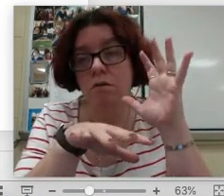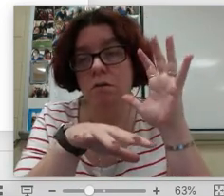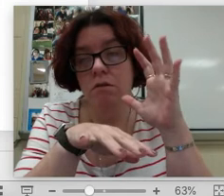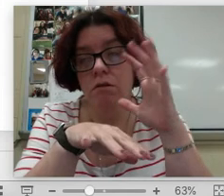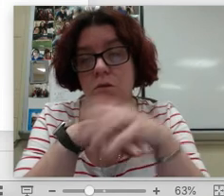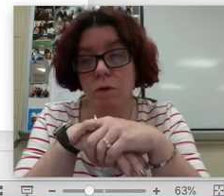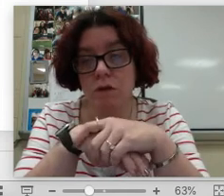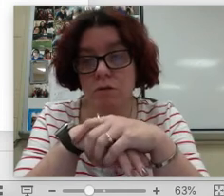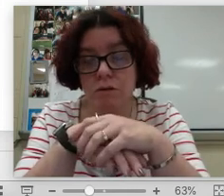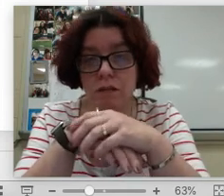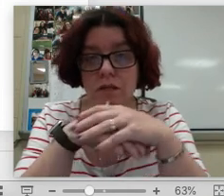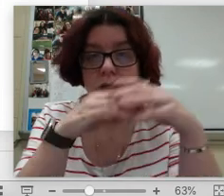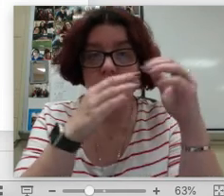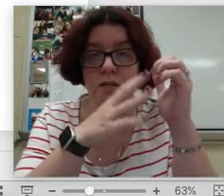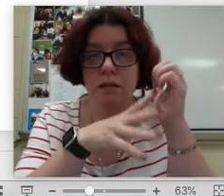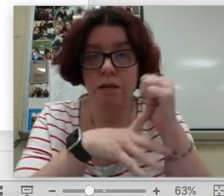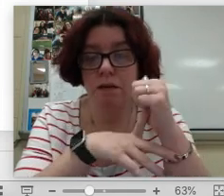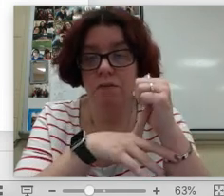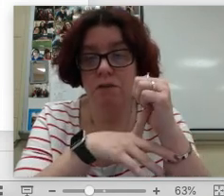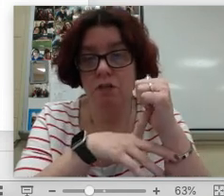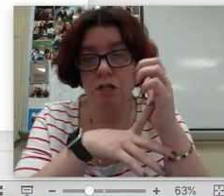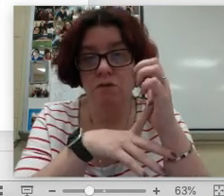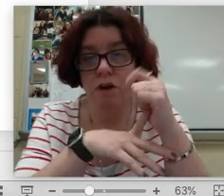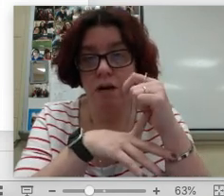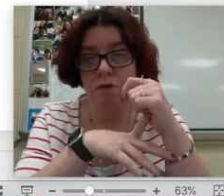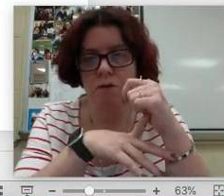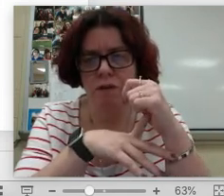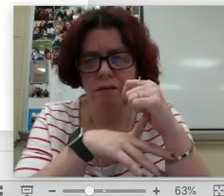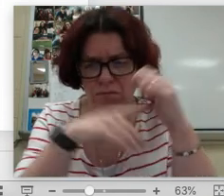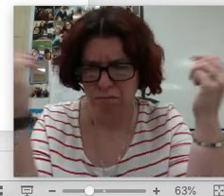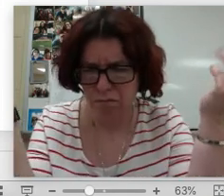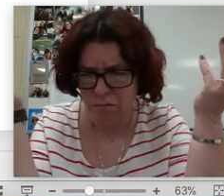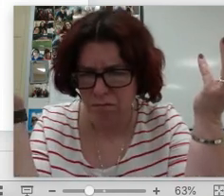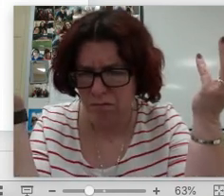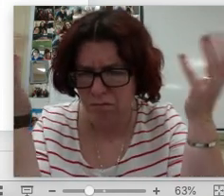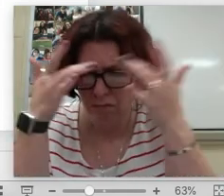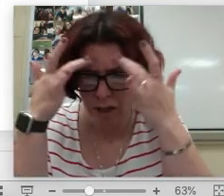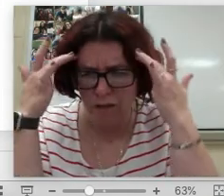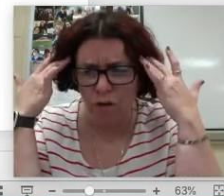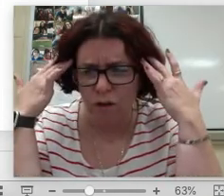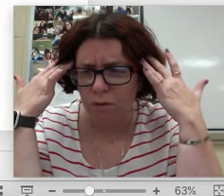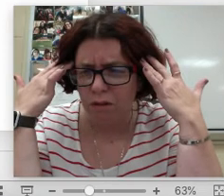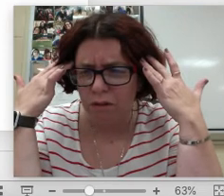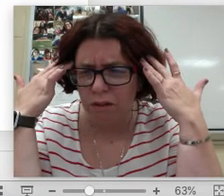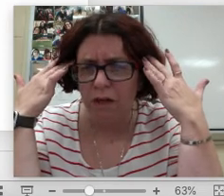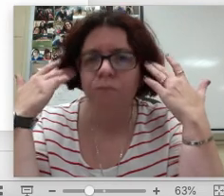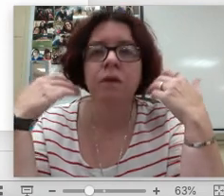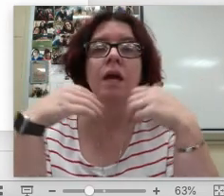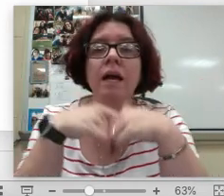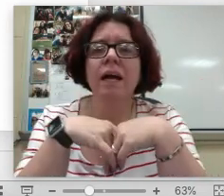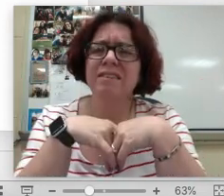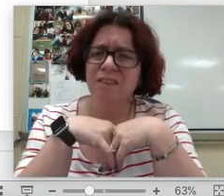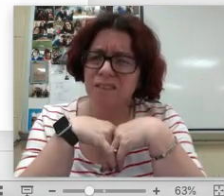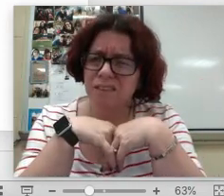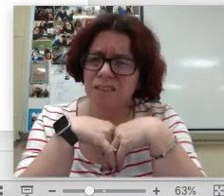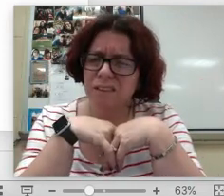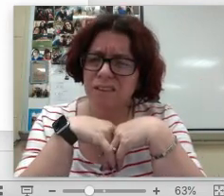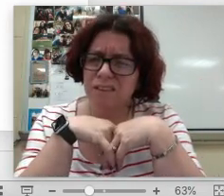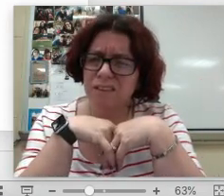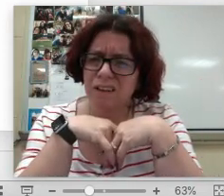for when you're doing these is EBFD, which stands for eyebrows furrowed down. Okay, it's currently what they're doing right here. Head